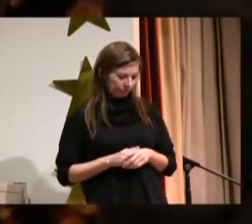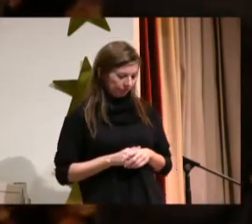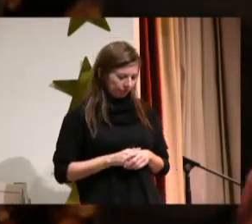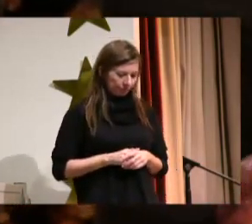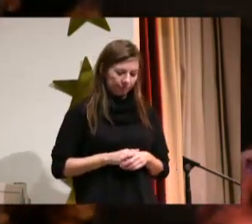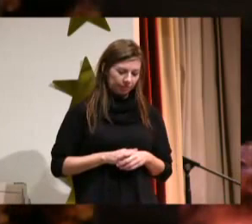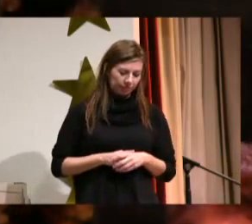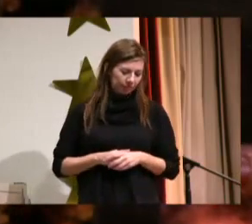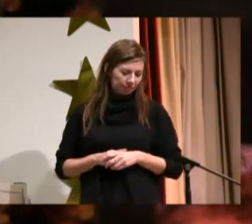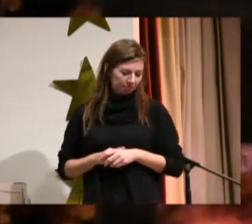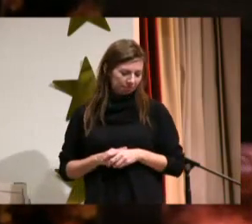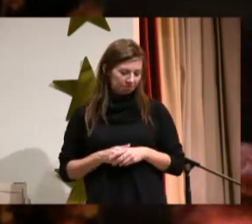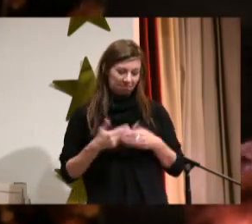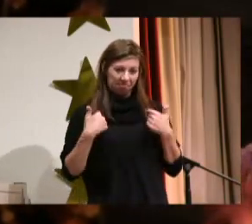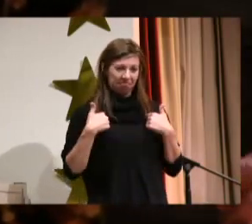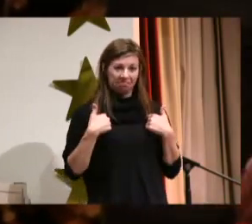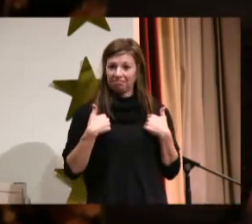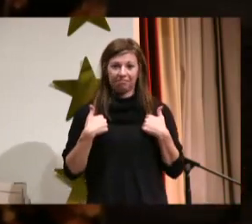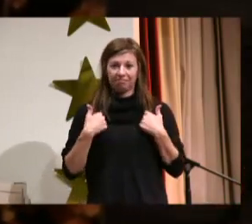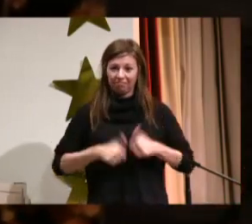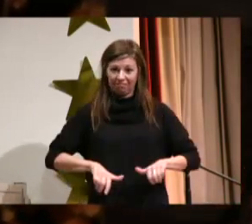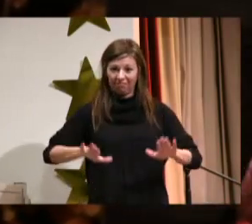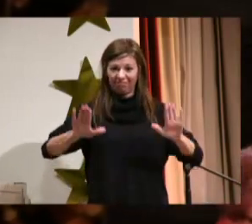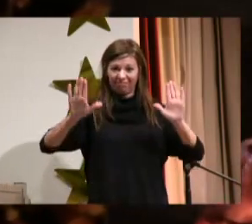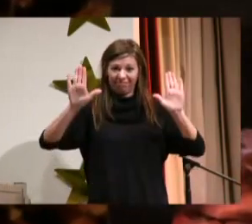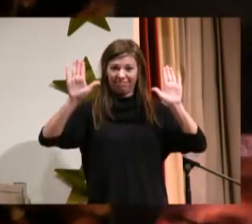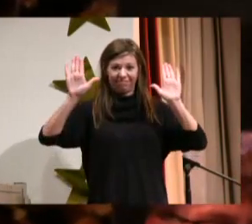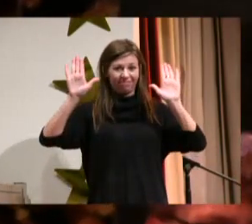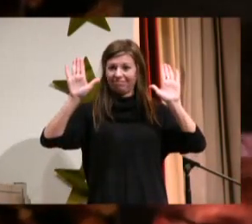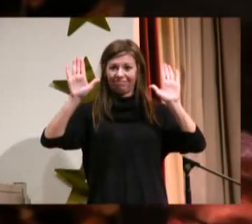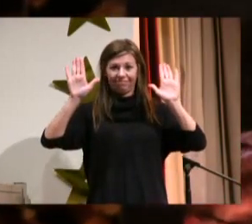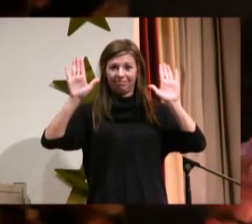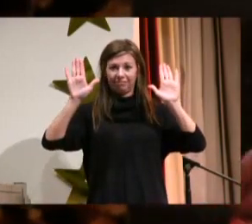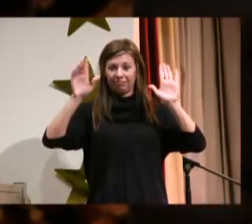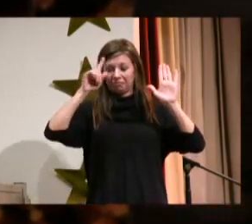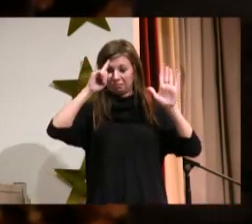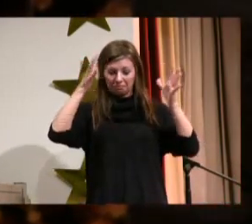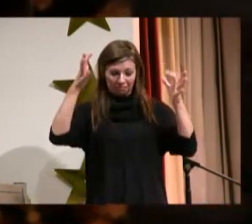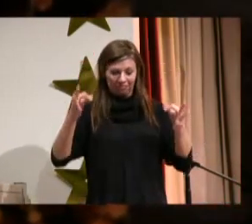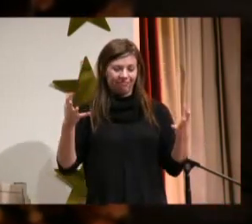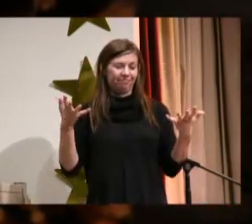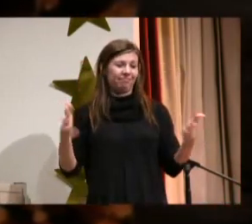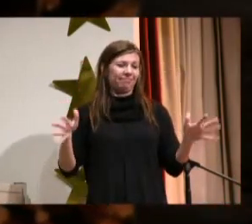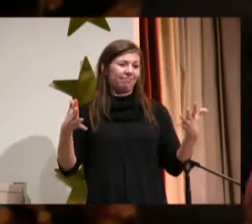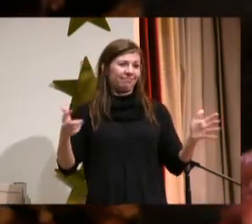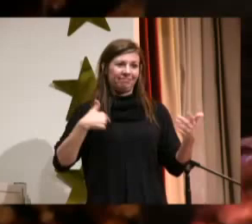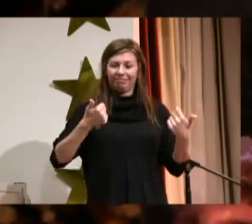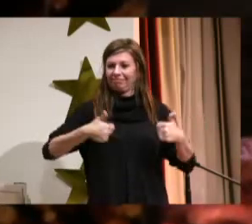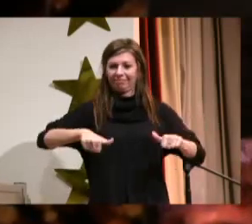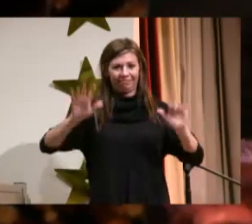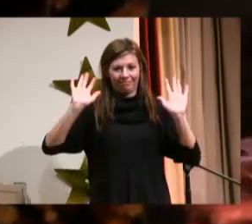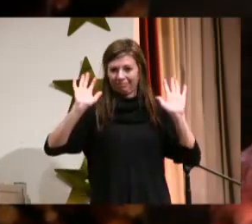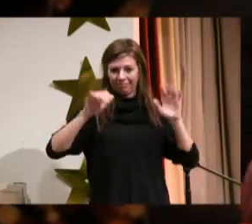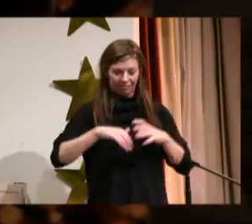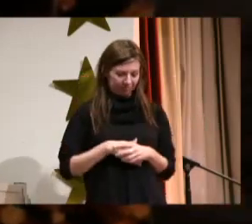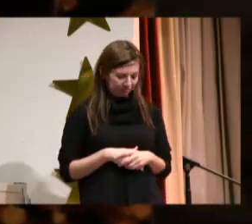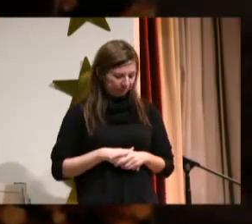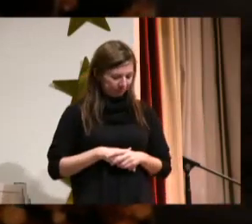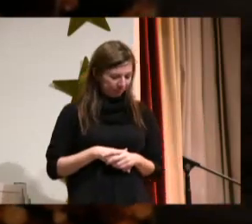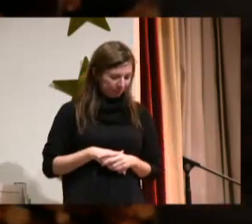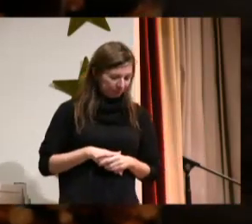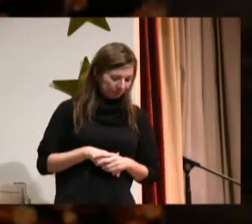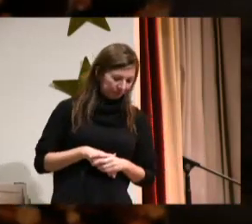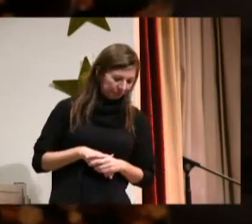Well, I won't back down. No, I won't back down.